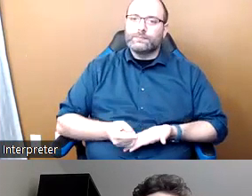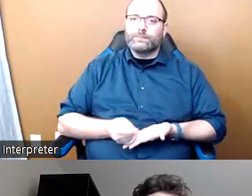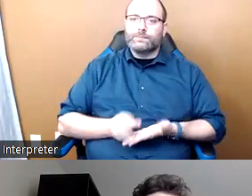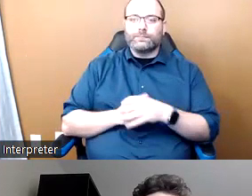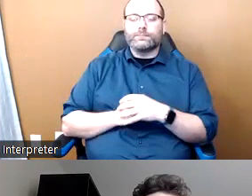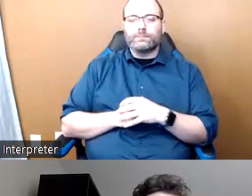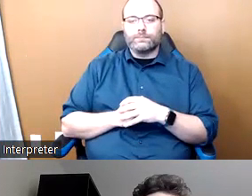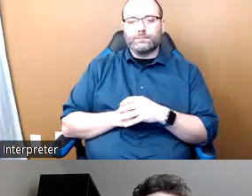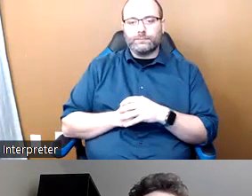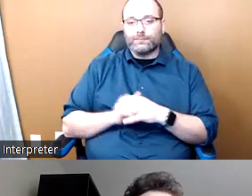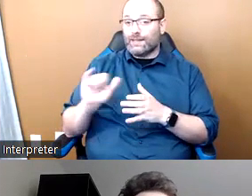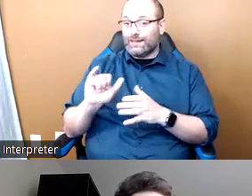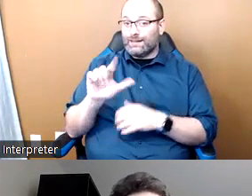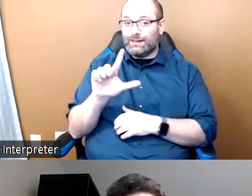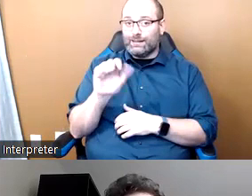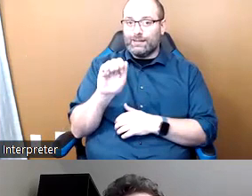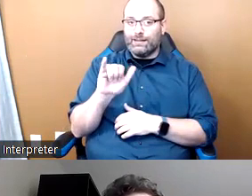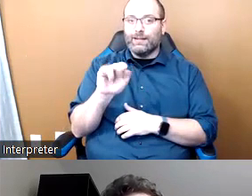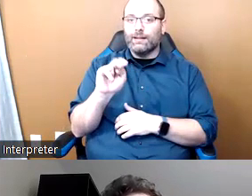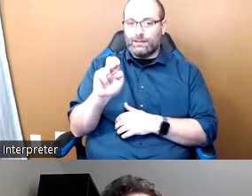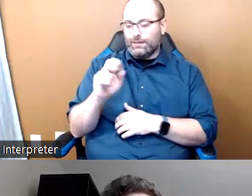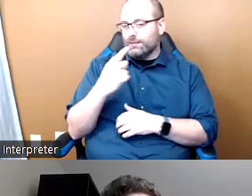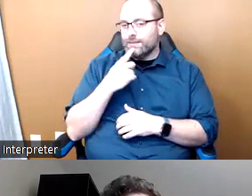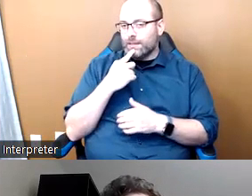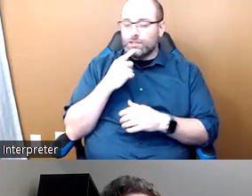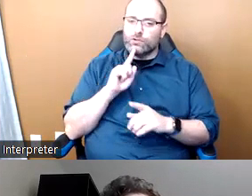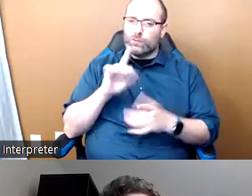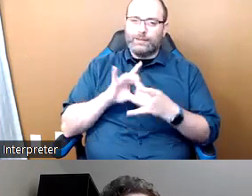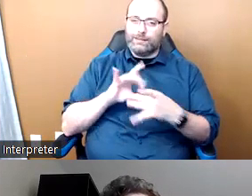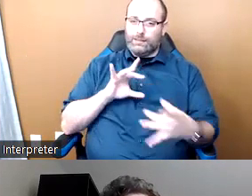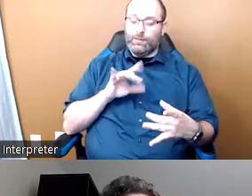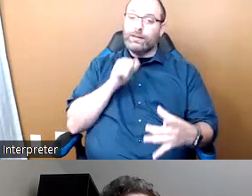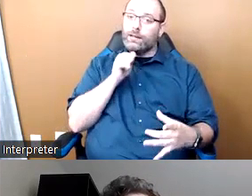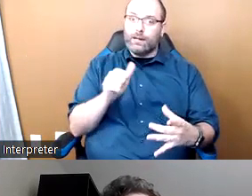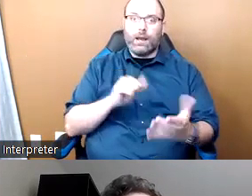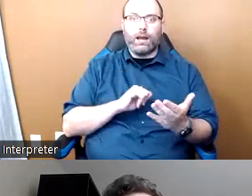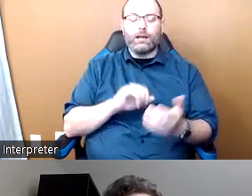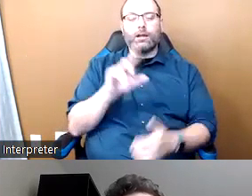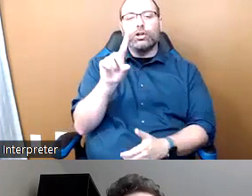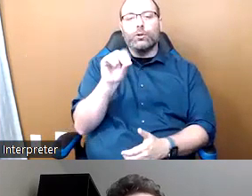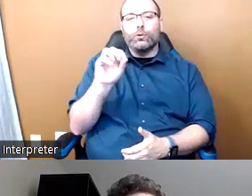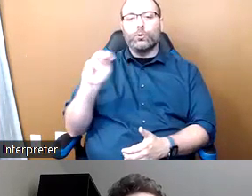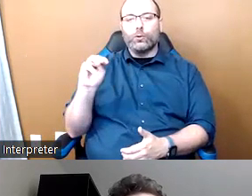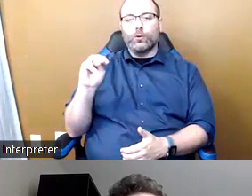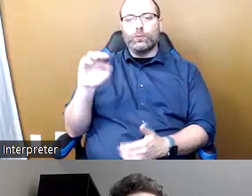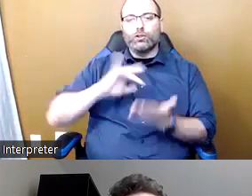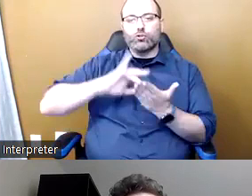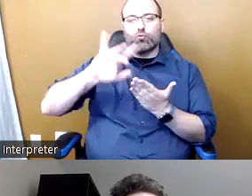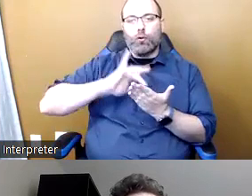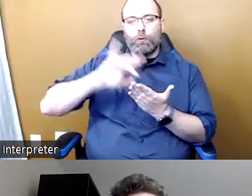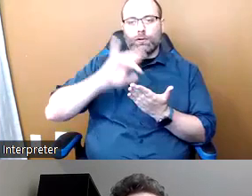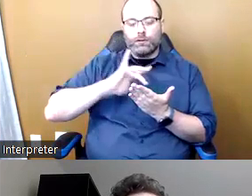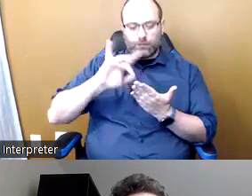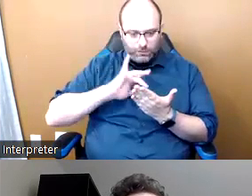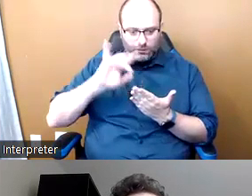And just like Layne said, just unplugging, not like doom scrolling. This was really helpful. This came up in peer